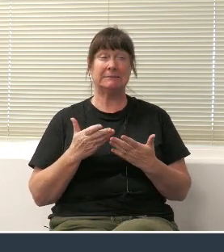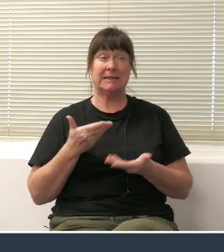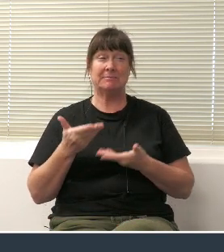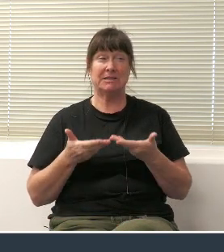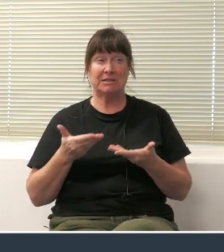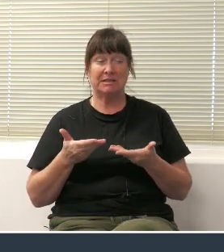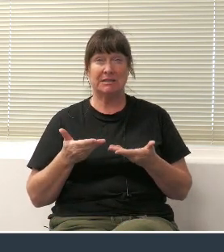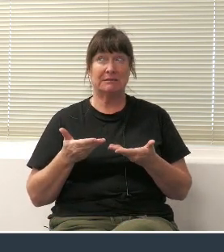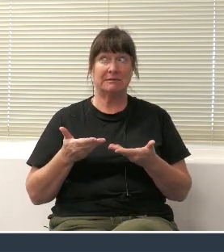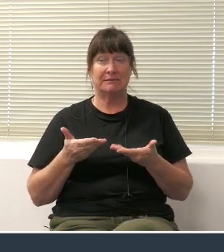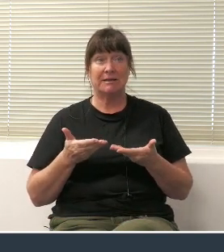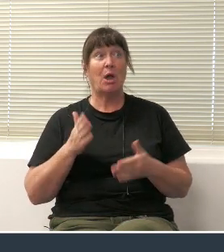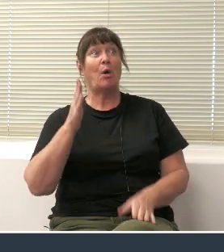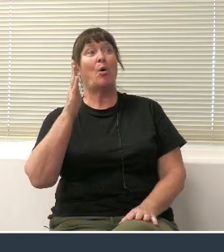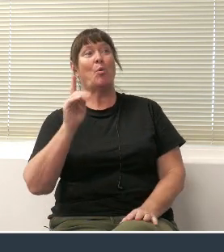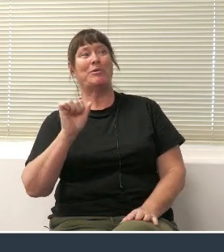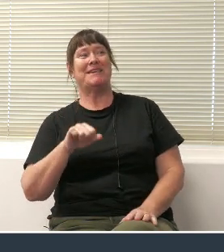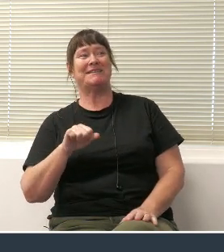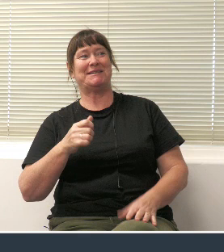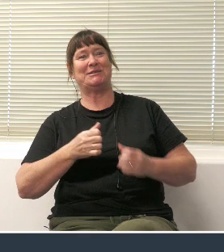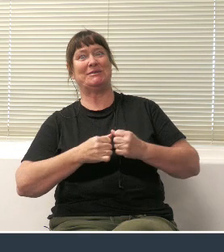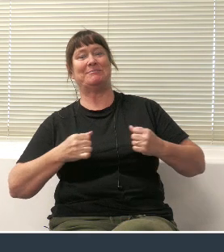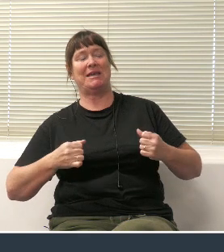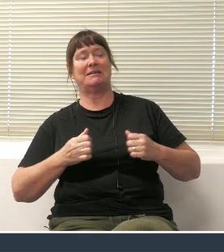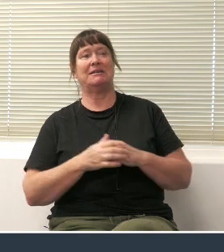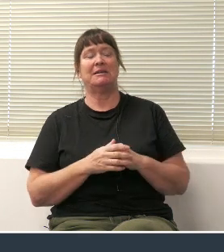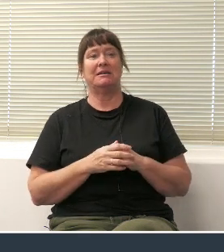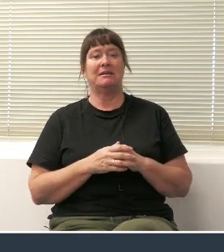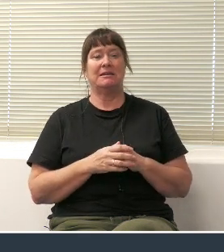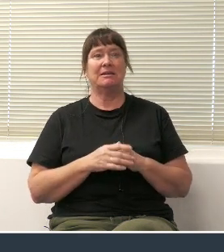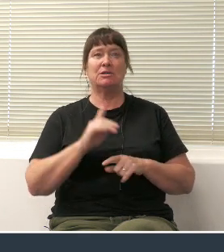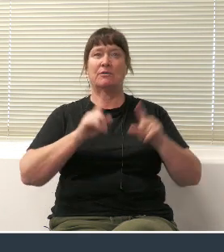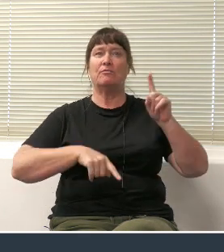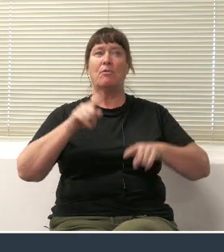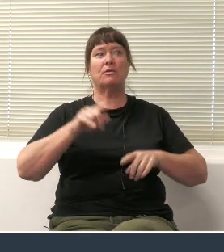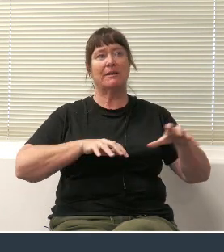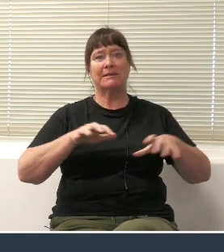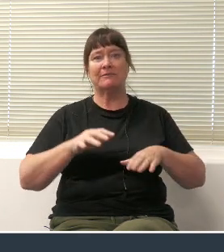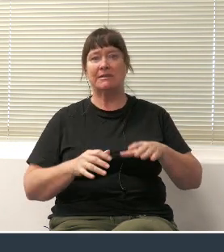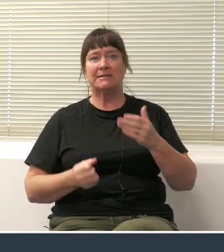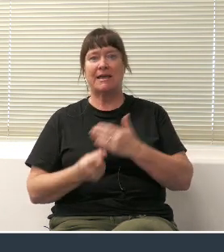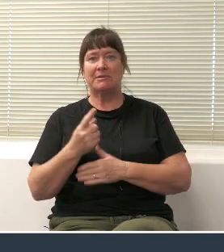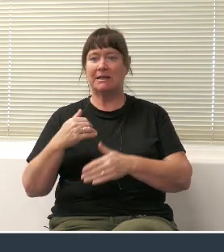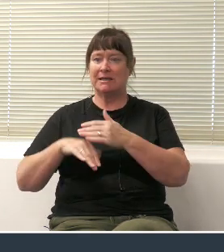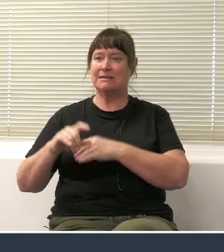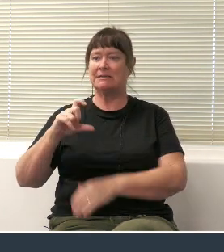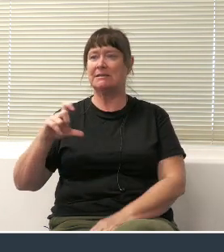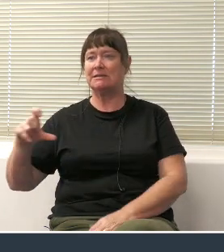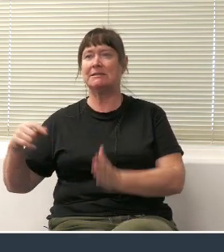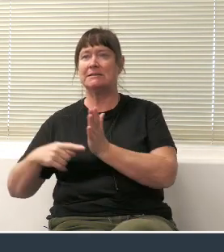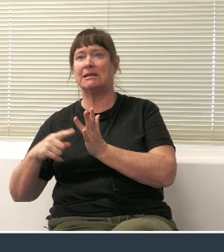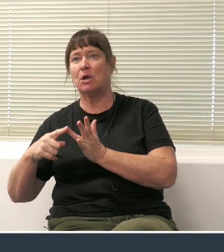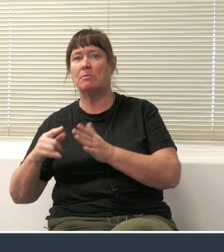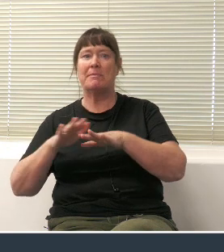description? Yes, sorry, just to expand on it a little bit. So you would have multiple activities occurring within the CCTO, so